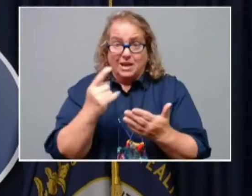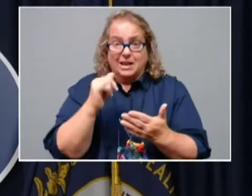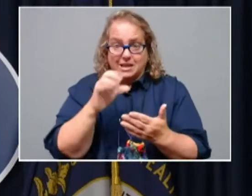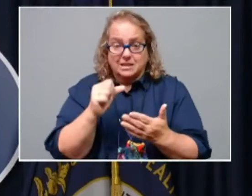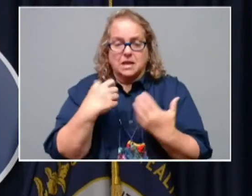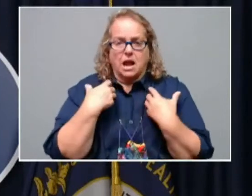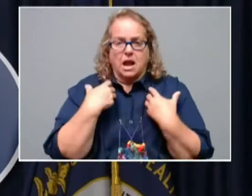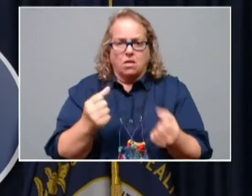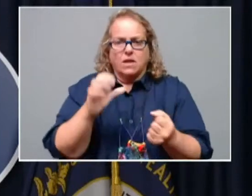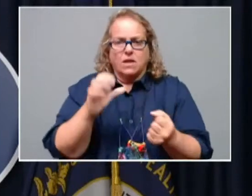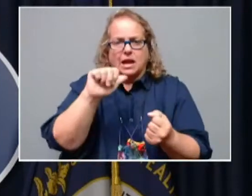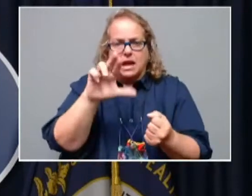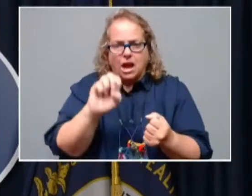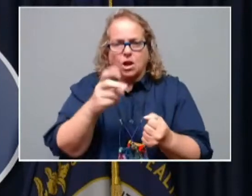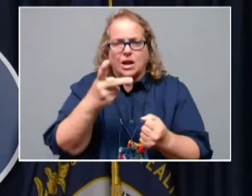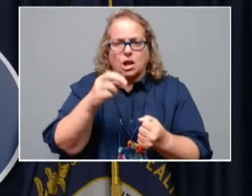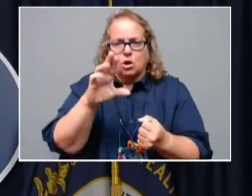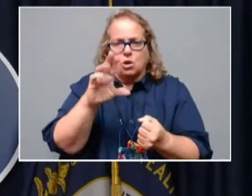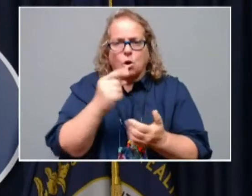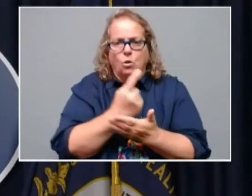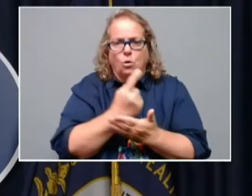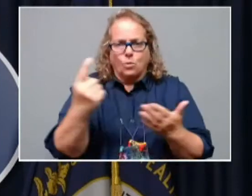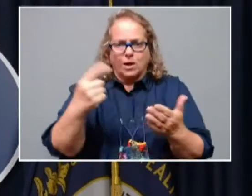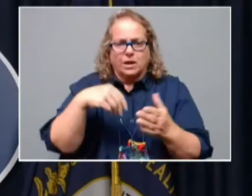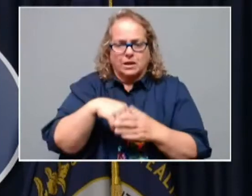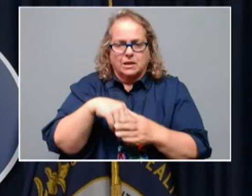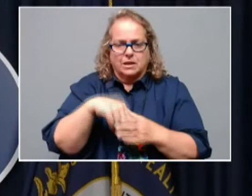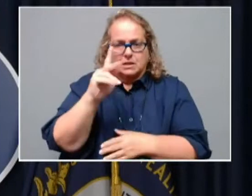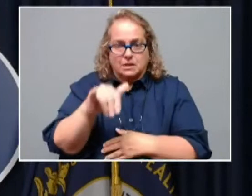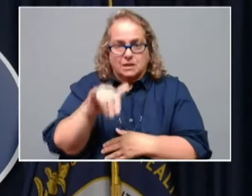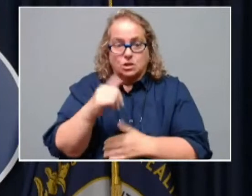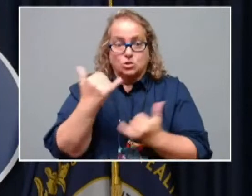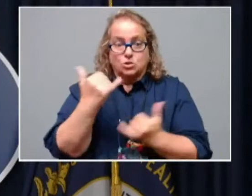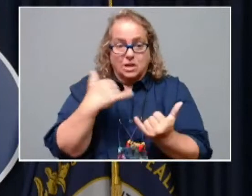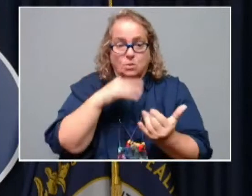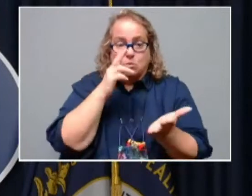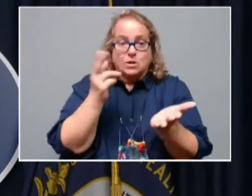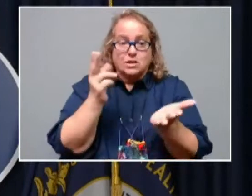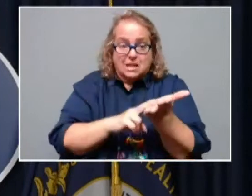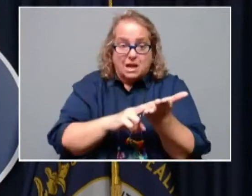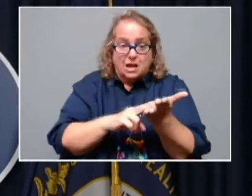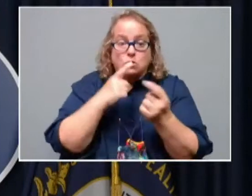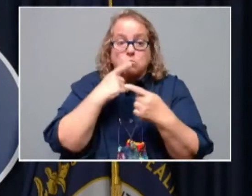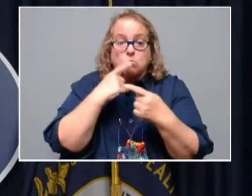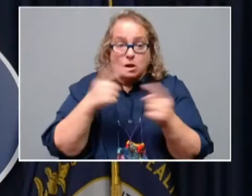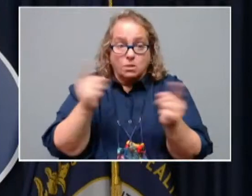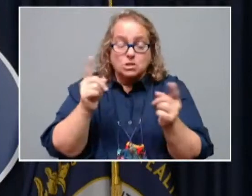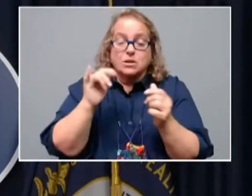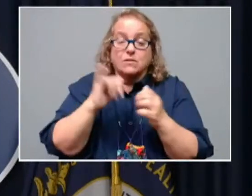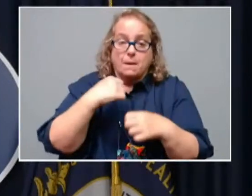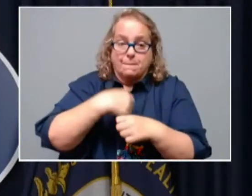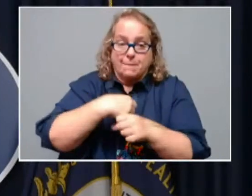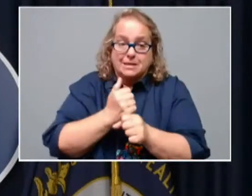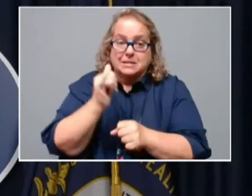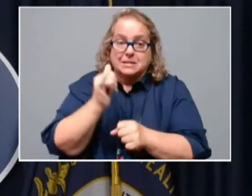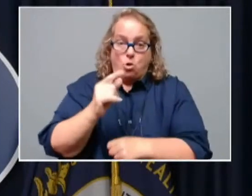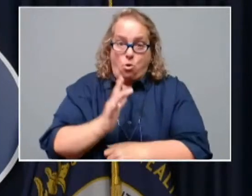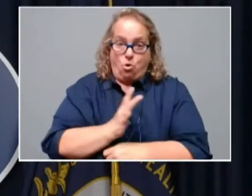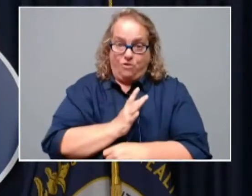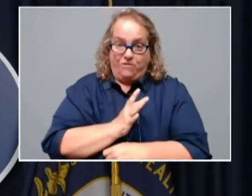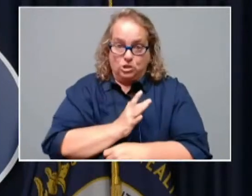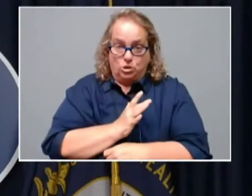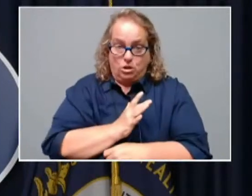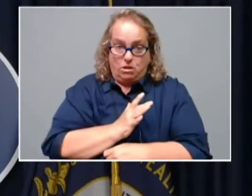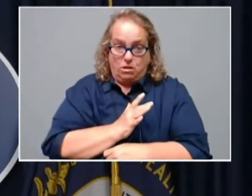Week in the Commonwealth. And today we're going to sign the proclamation that makes it official. But folks,